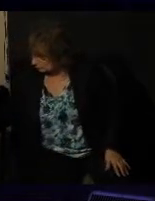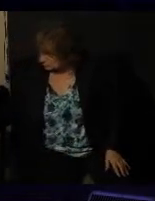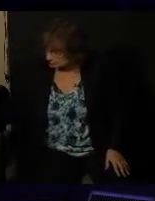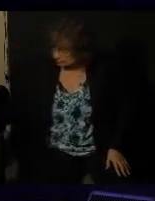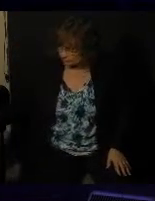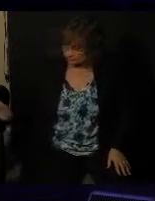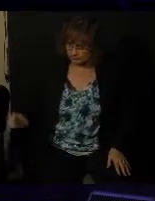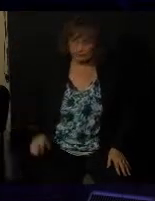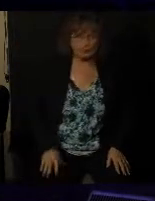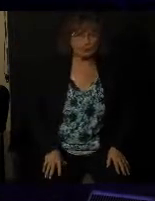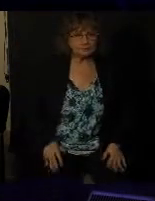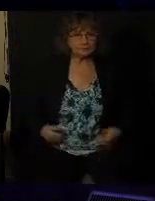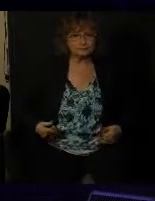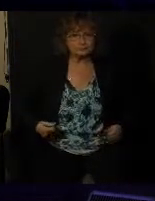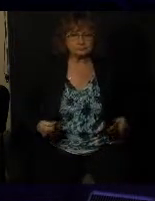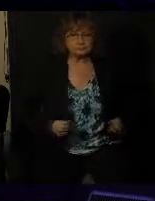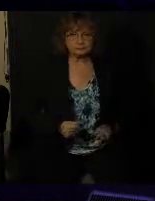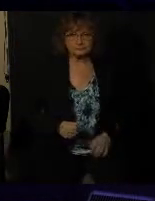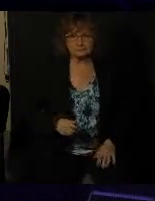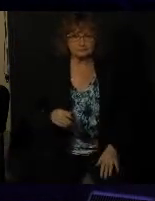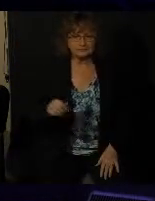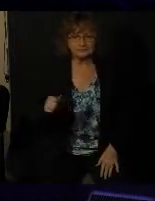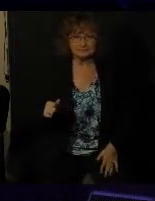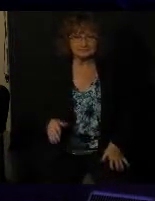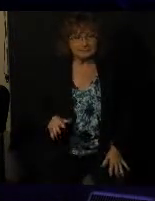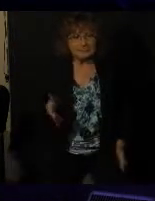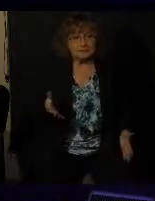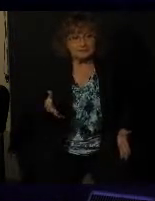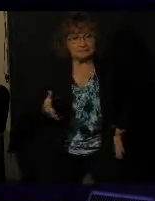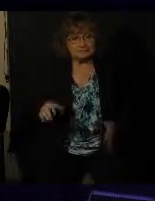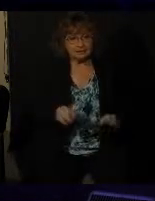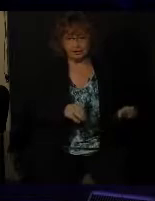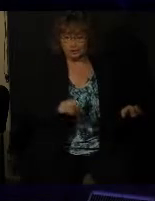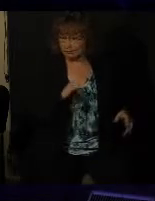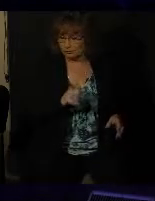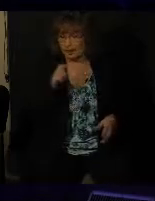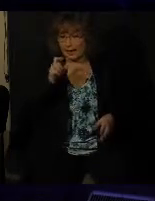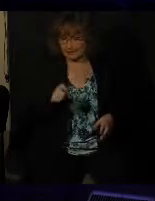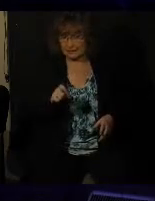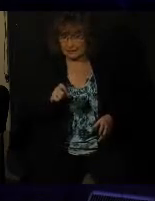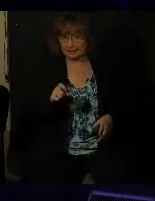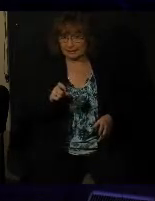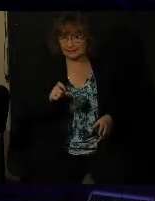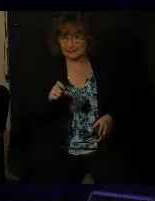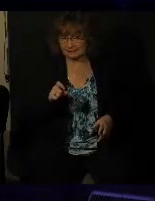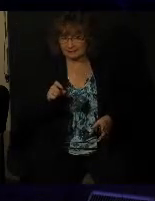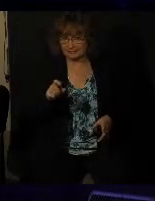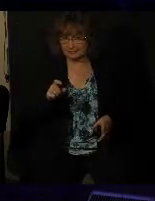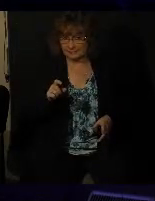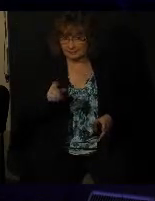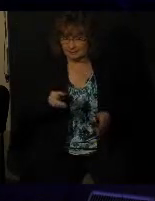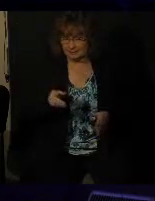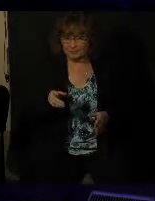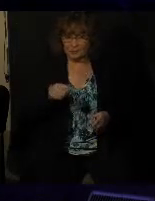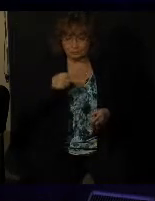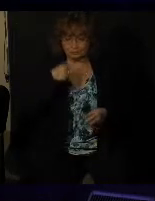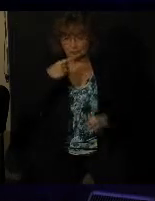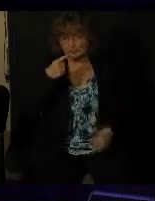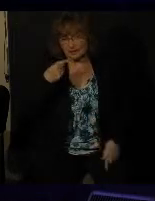Do I need to really speak? Just so you know, he did that without notes.